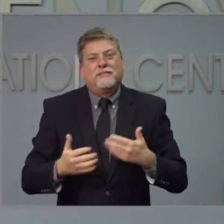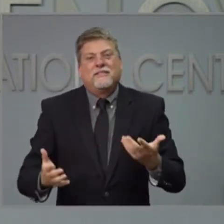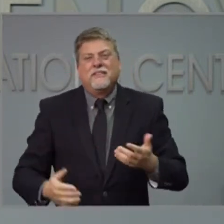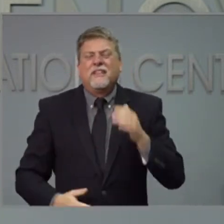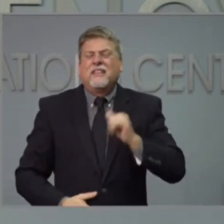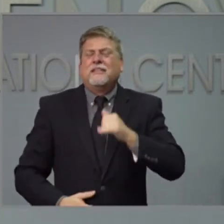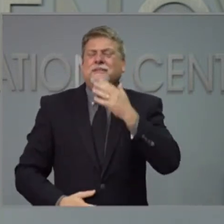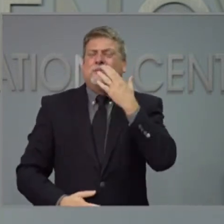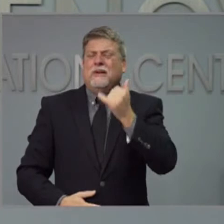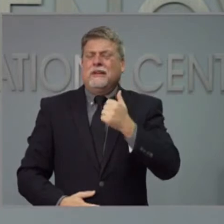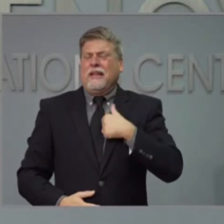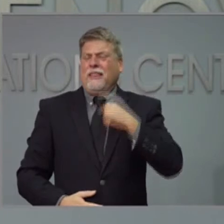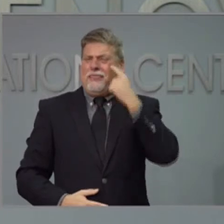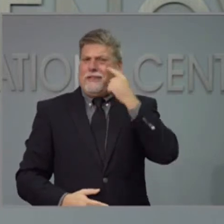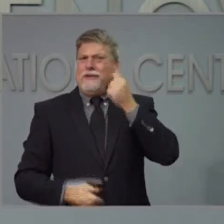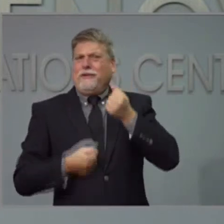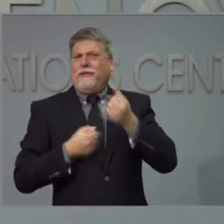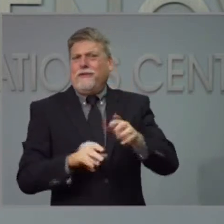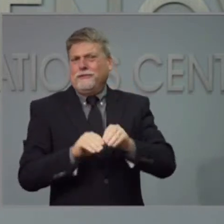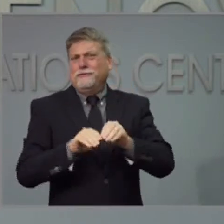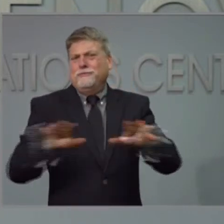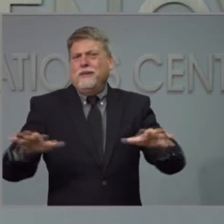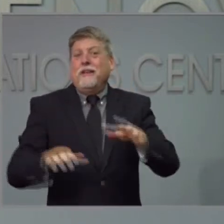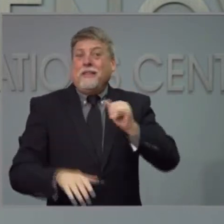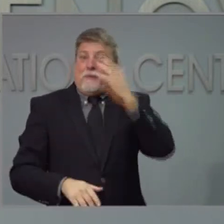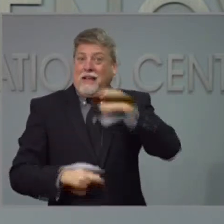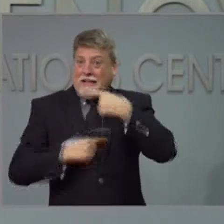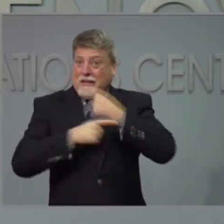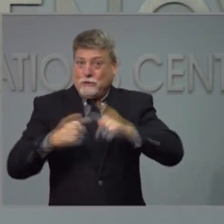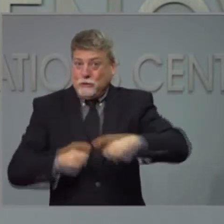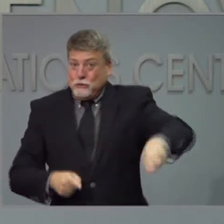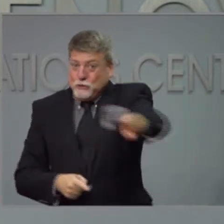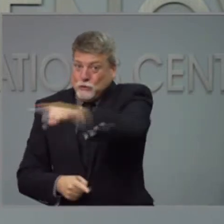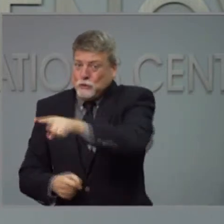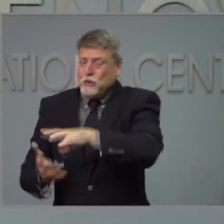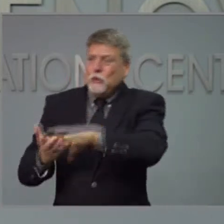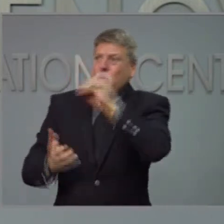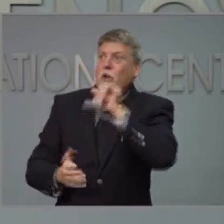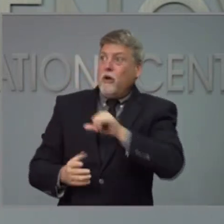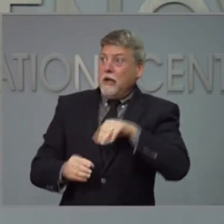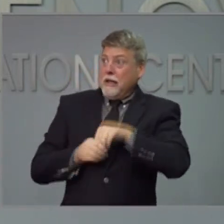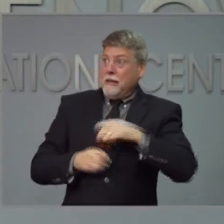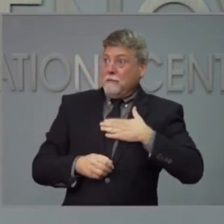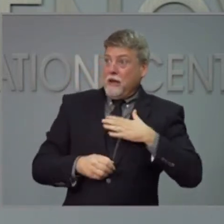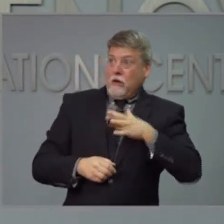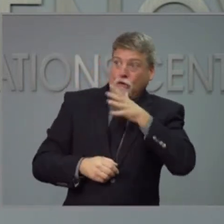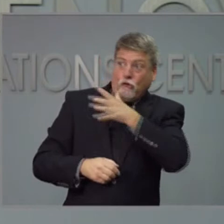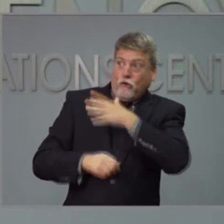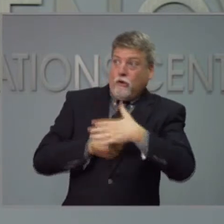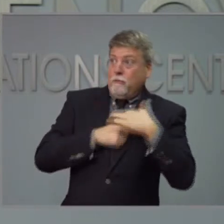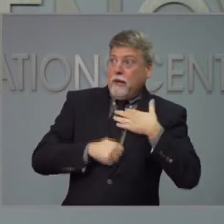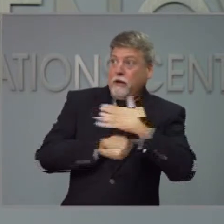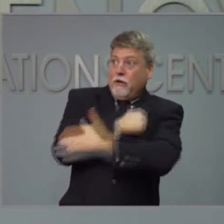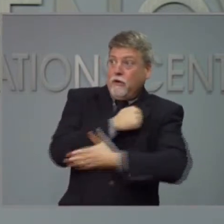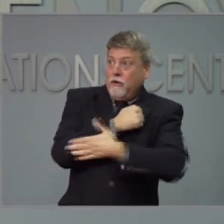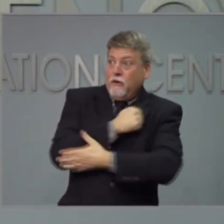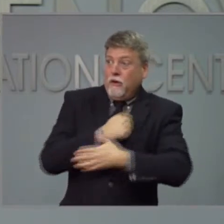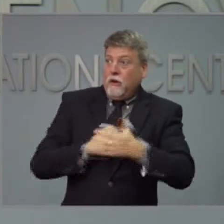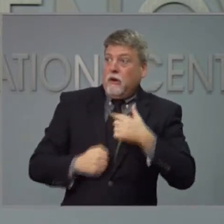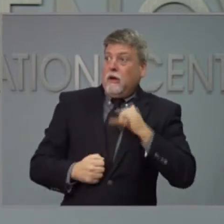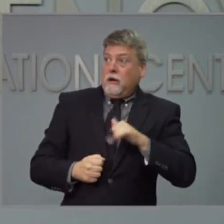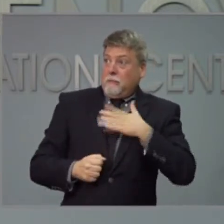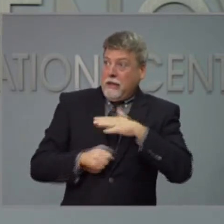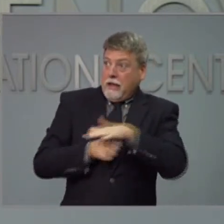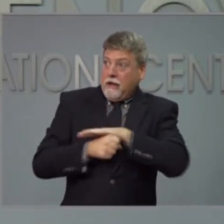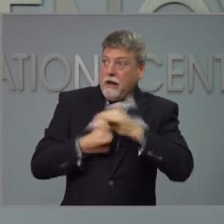and where the virus is spreading most quickly. I don't want anyone to hear me saying that doesn't mean I'm not worried